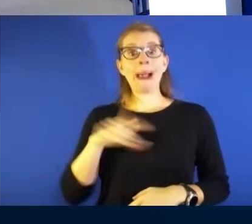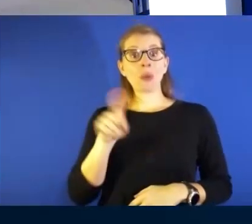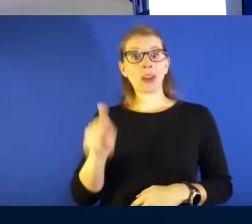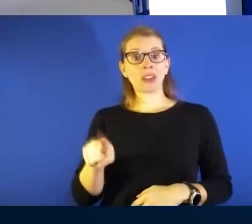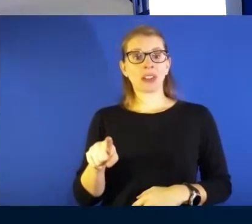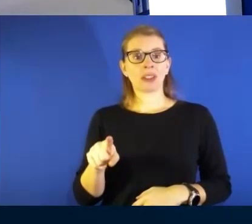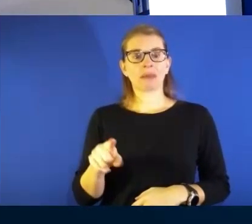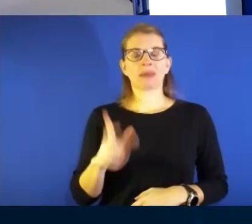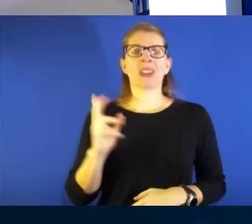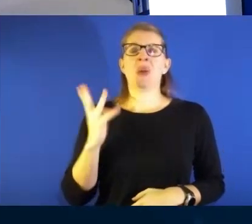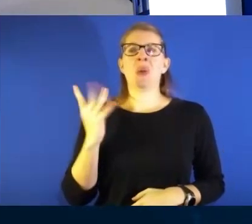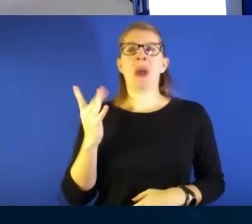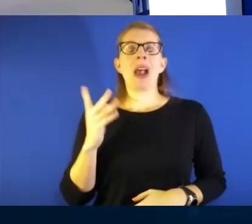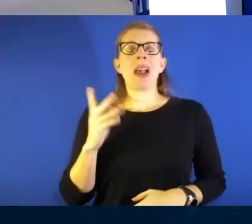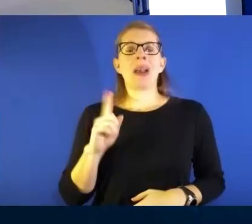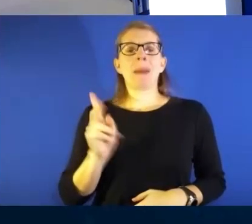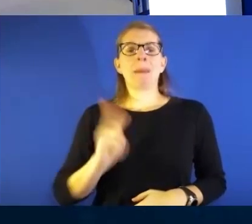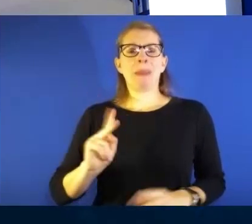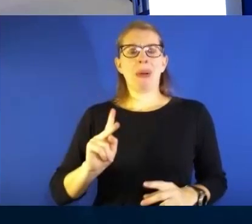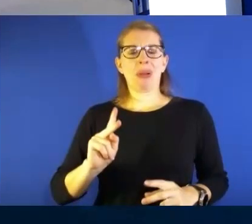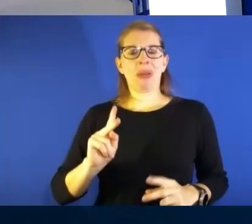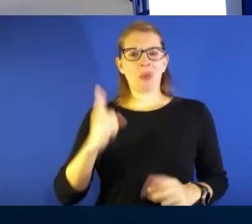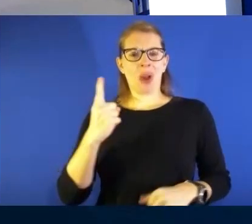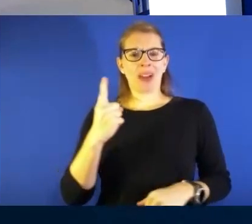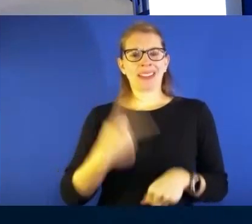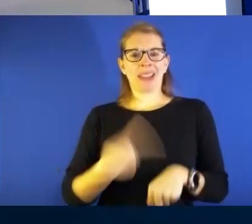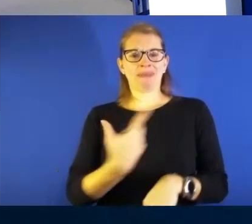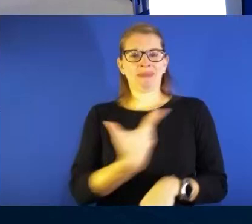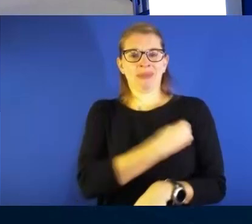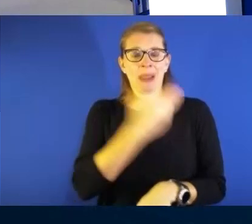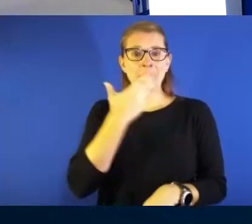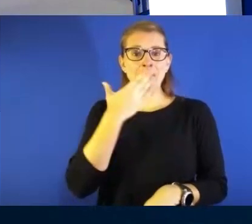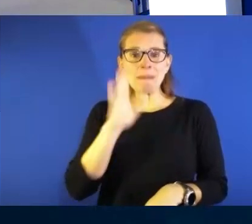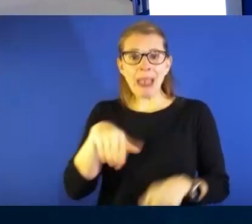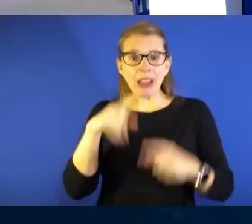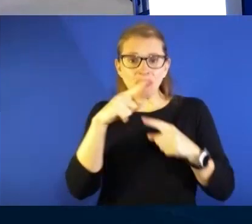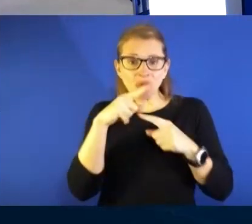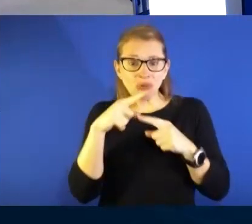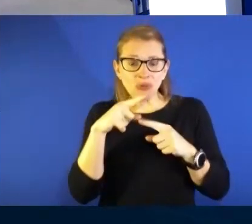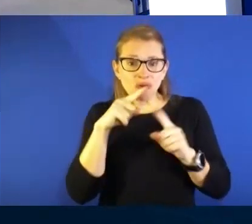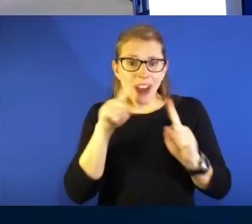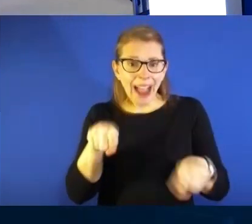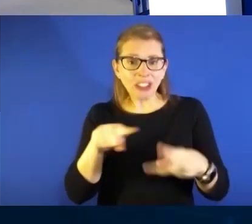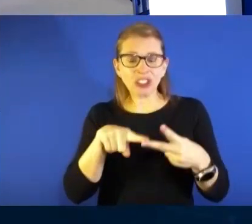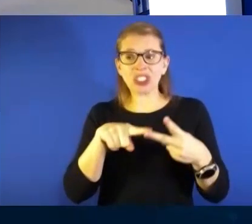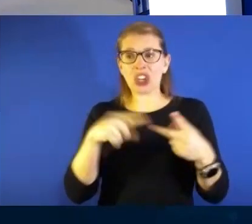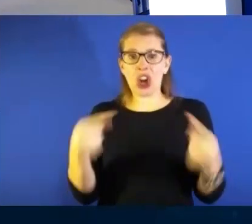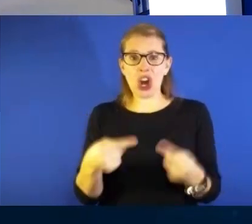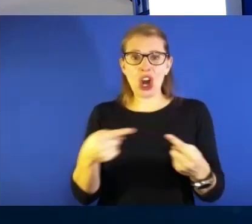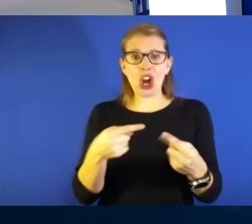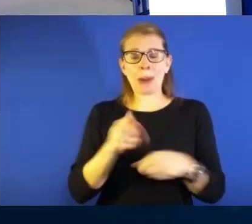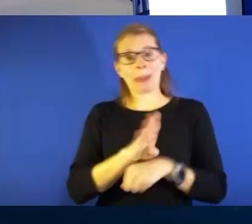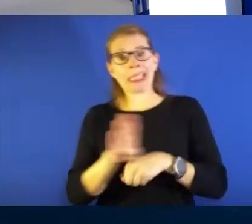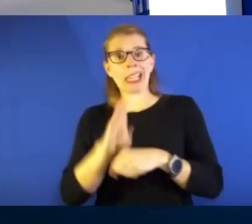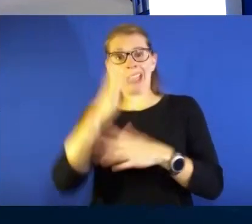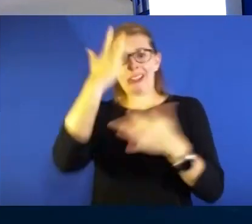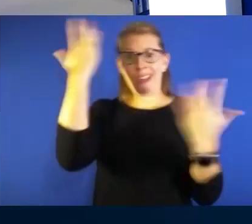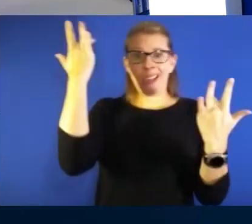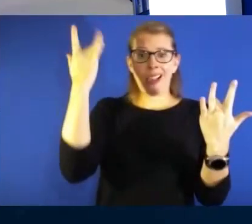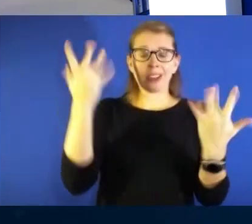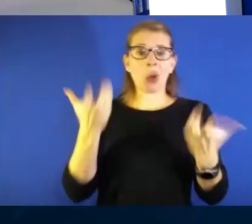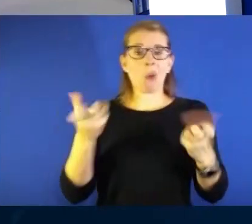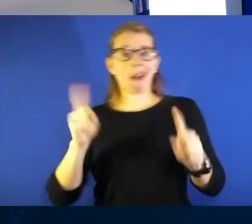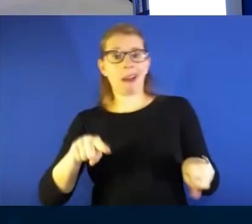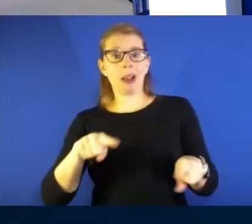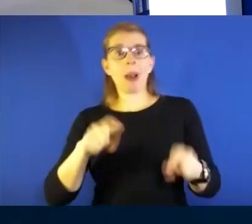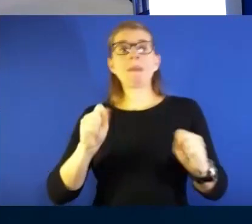people only get one shot? Do they have a bad reaction? Does it hurt? They don't like it? They get busy, don't want to come back for the second? Probably all of those